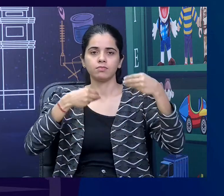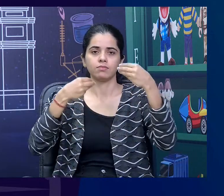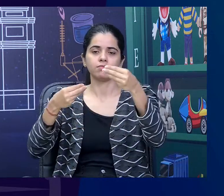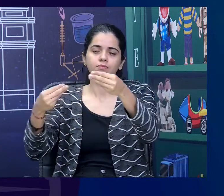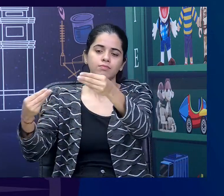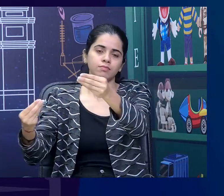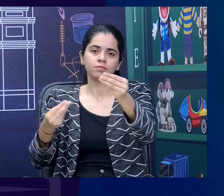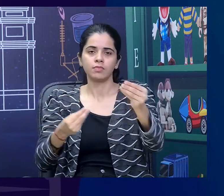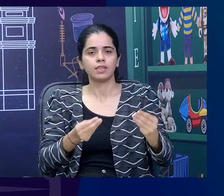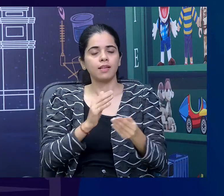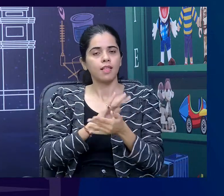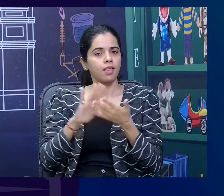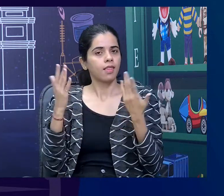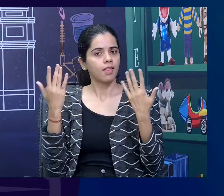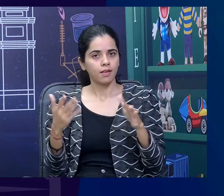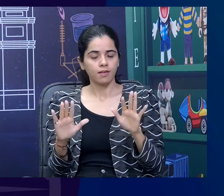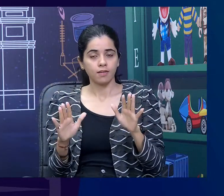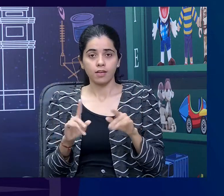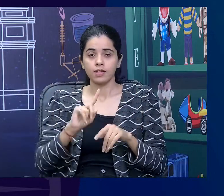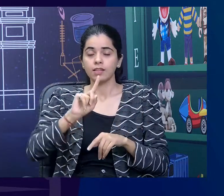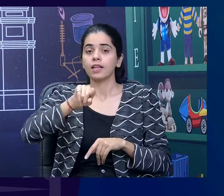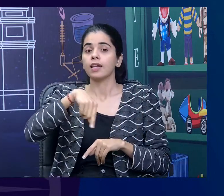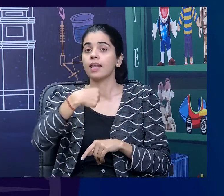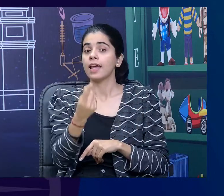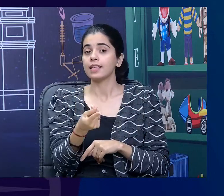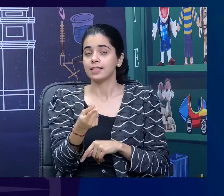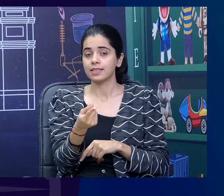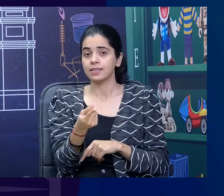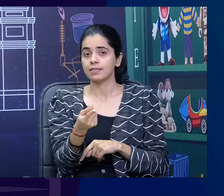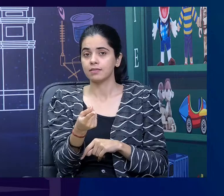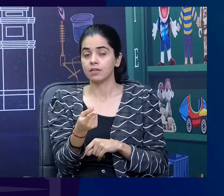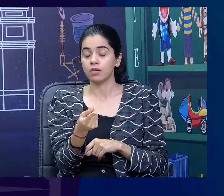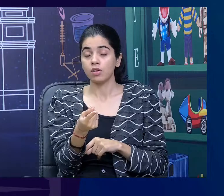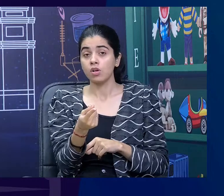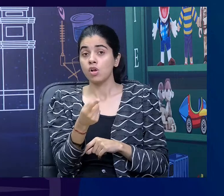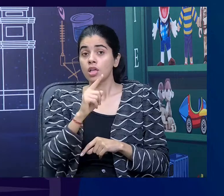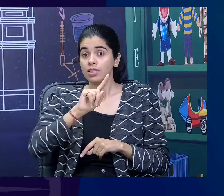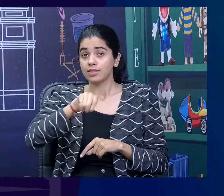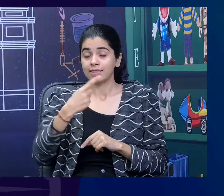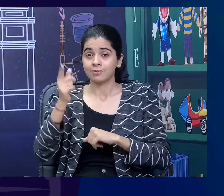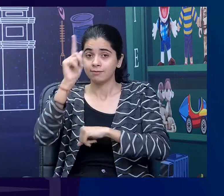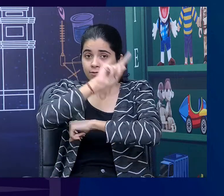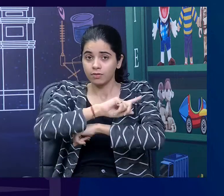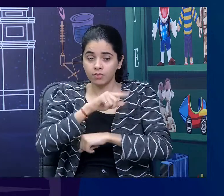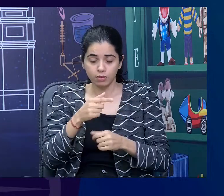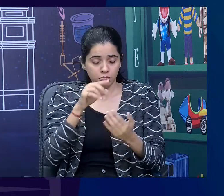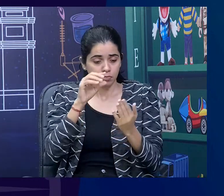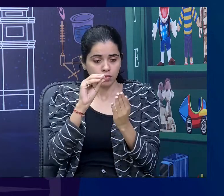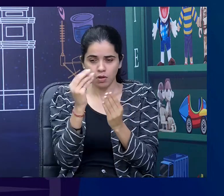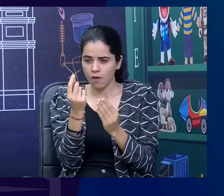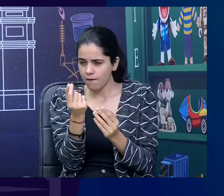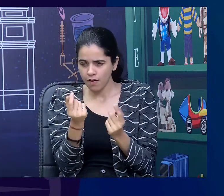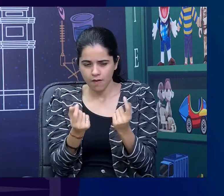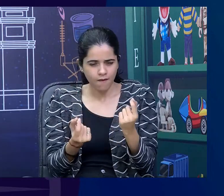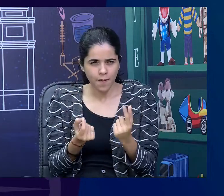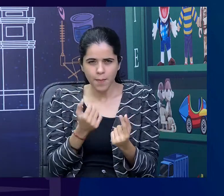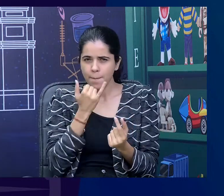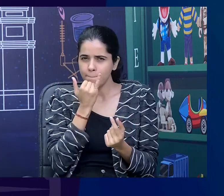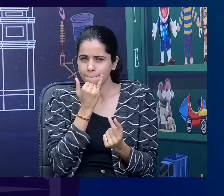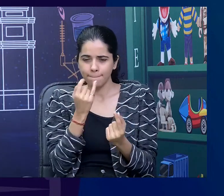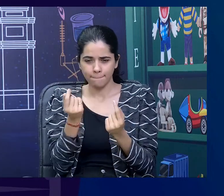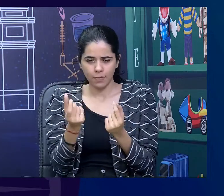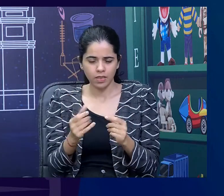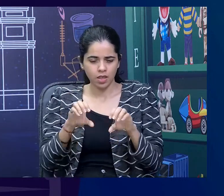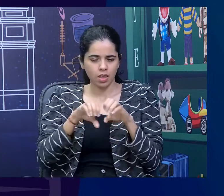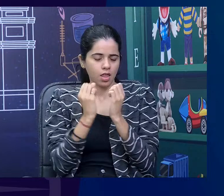that session that day. And the next day she came prepared, looking at all the worksheets. She had corrected the worksheets and she came